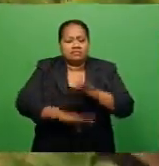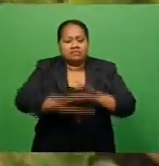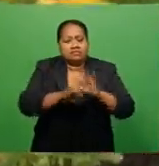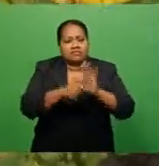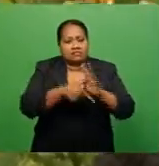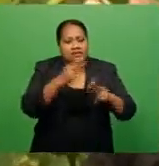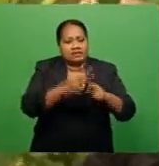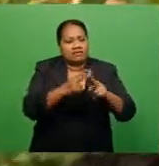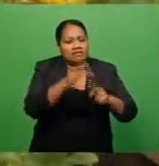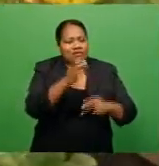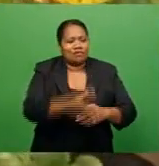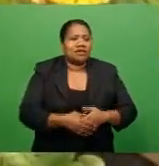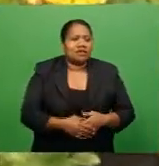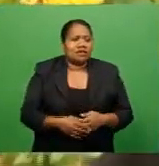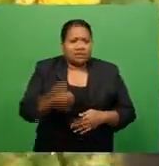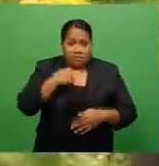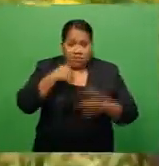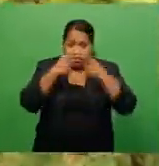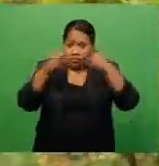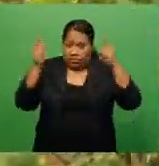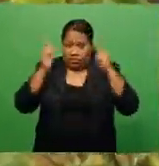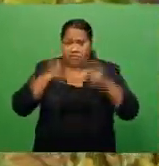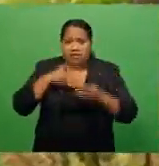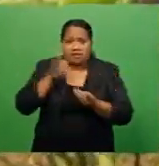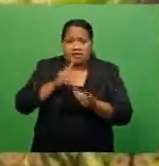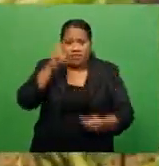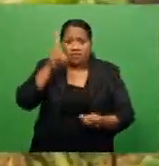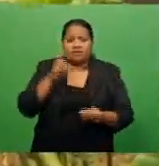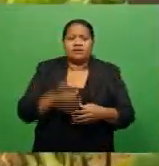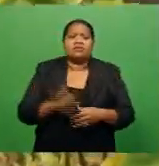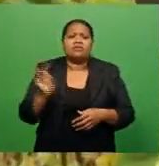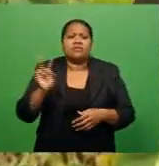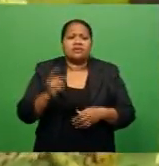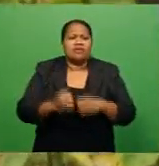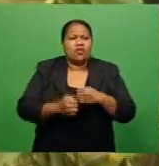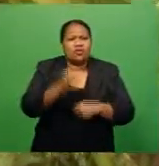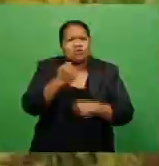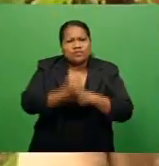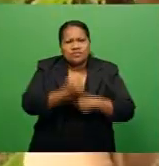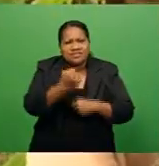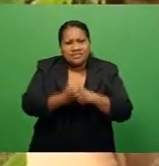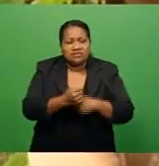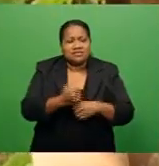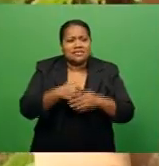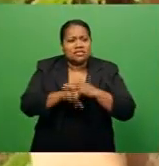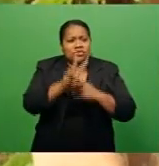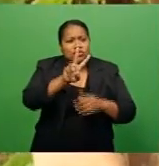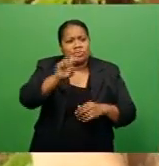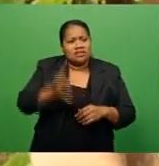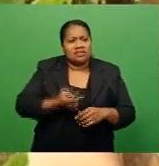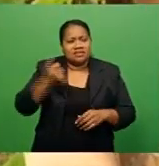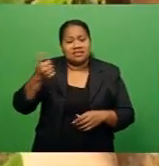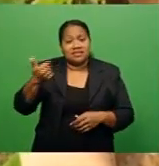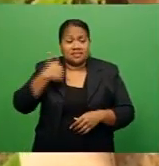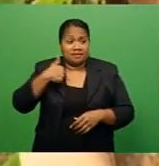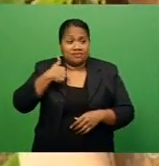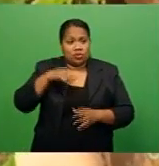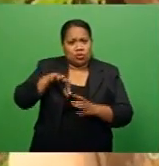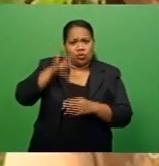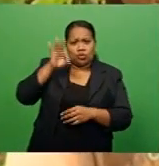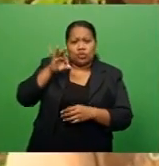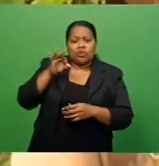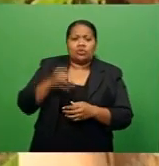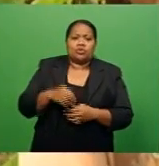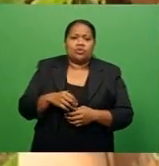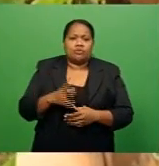I graduated with my diploma in automotive and engineering in 2006. I was selected to act in the position